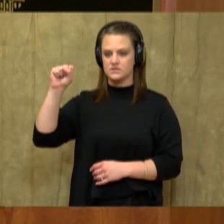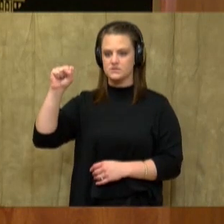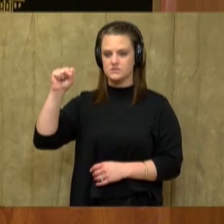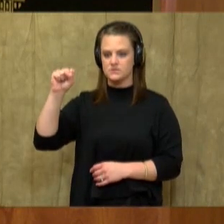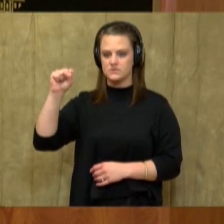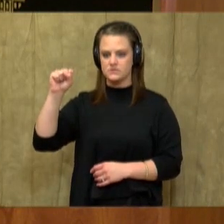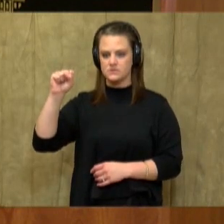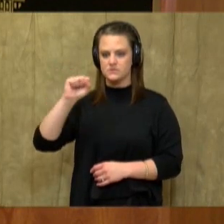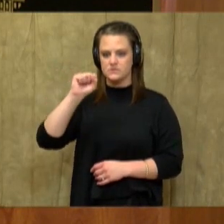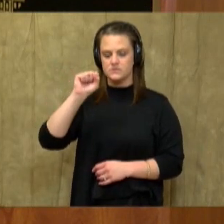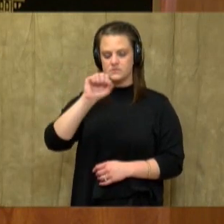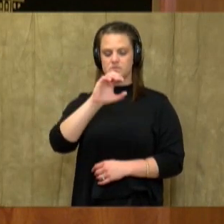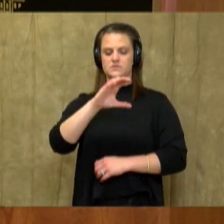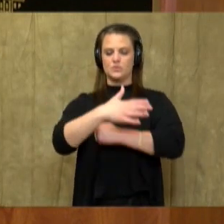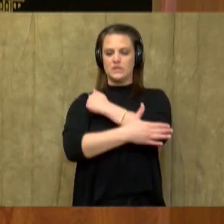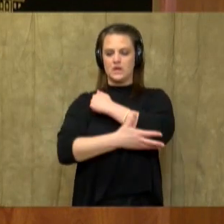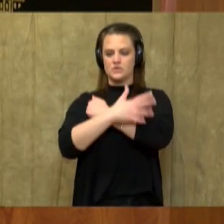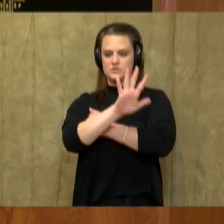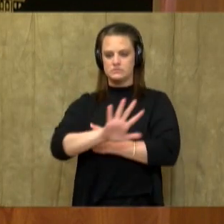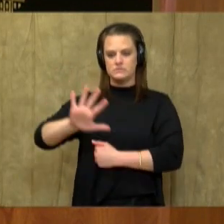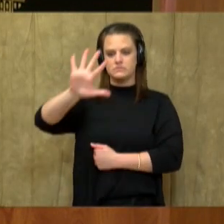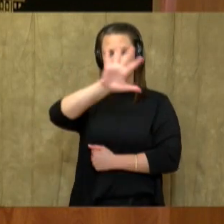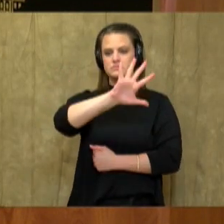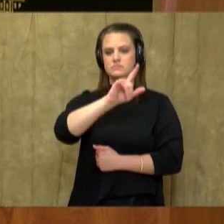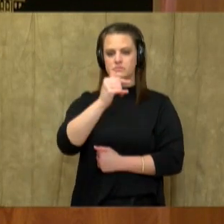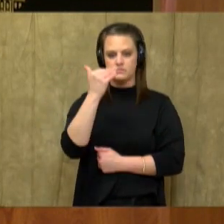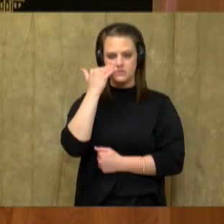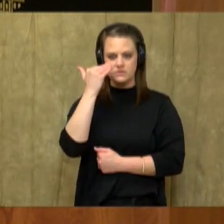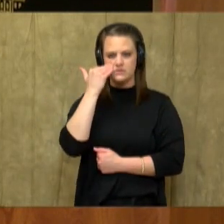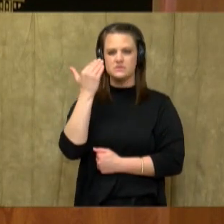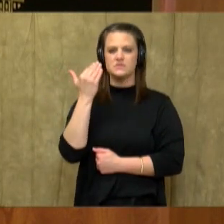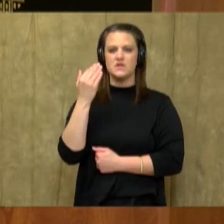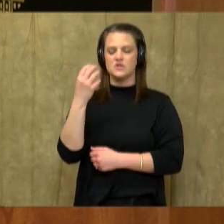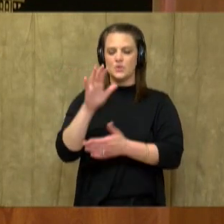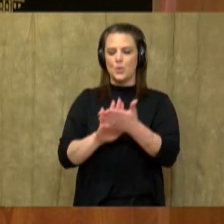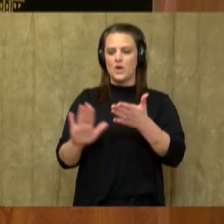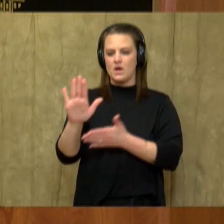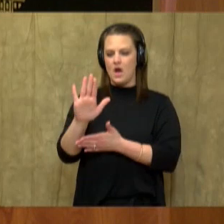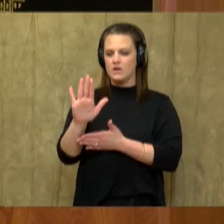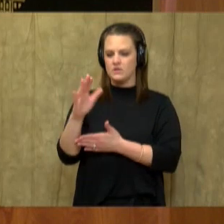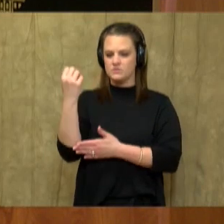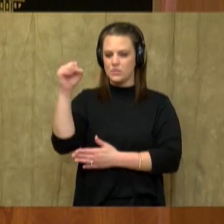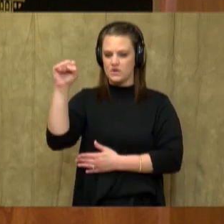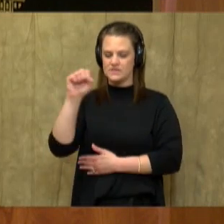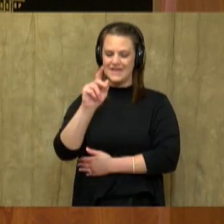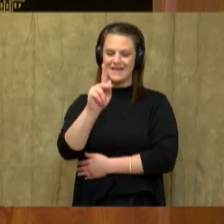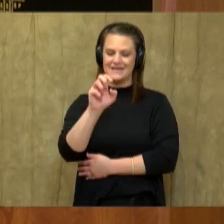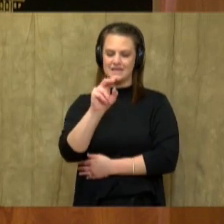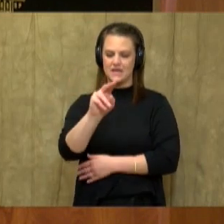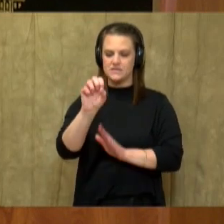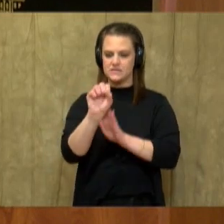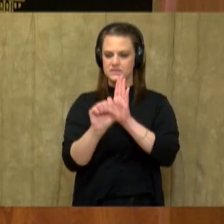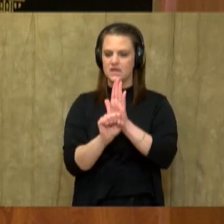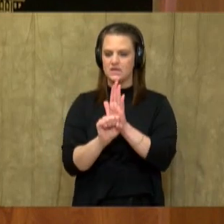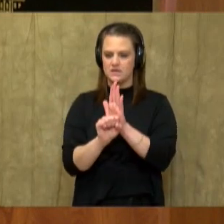country. There were riots, college protests. In fact, at Kent State University, you saw that there were